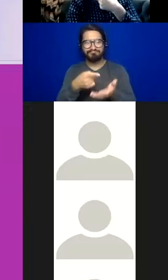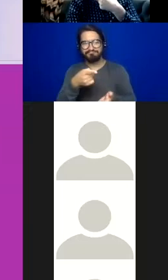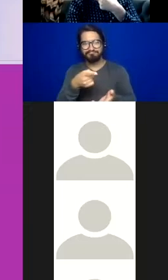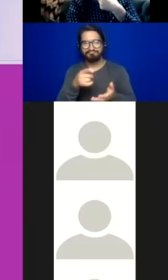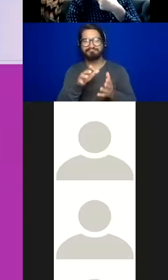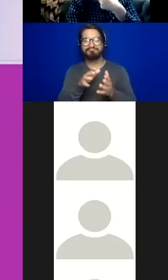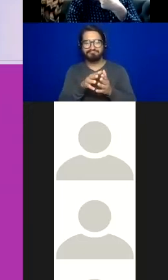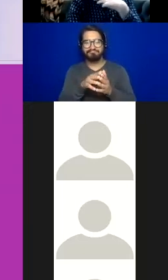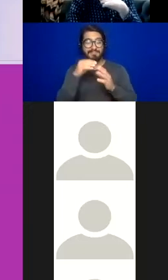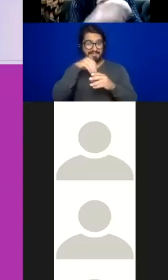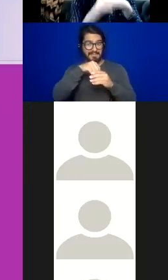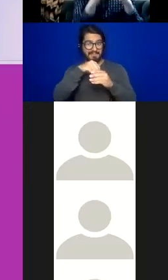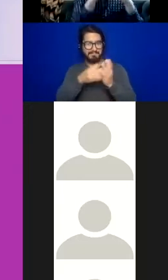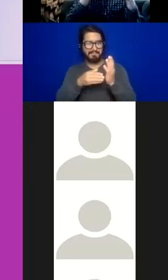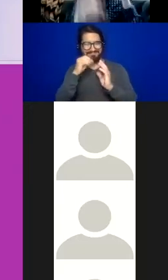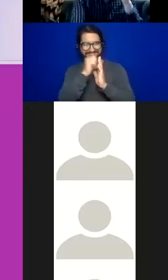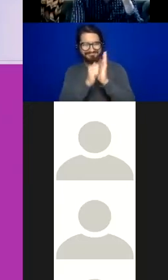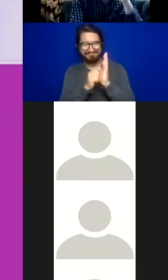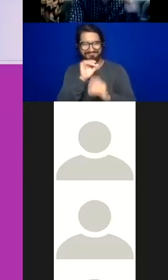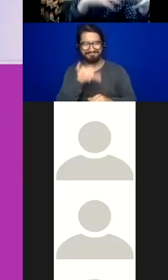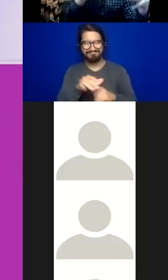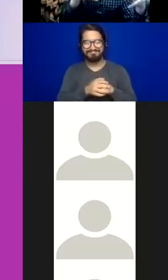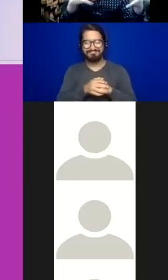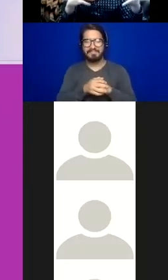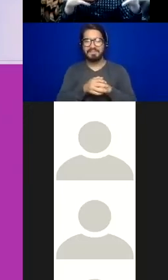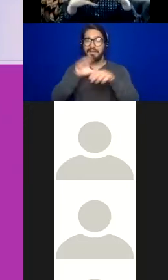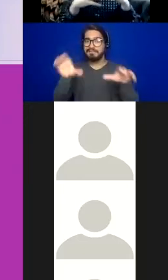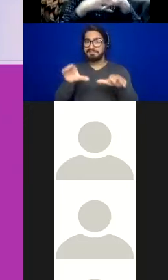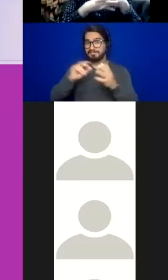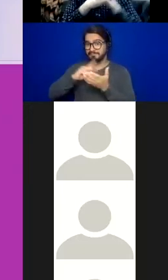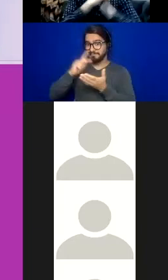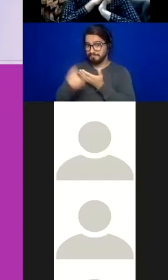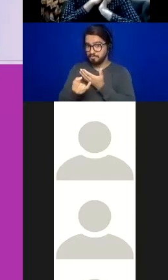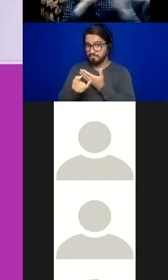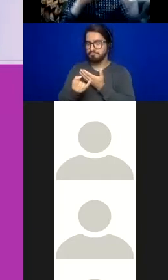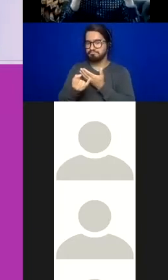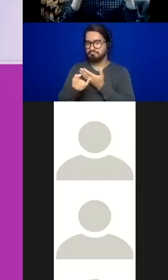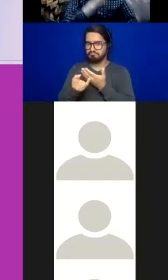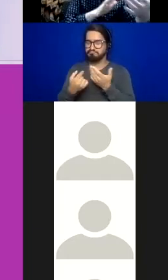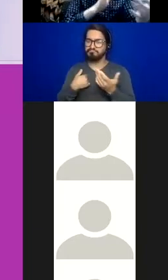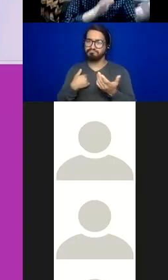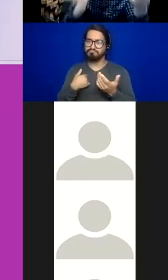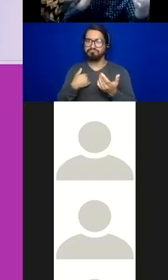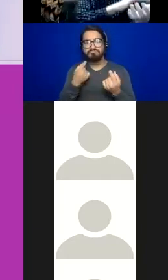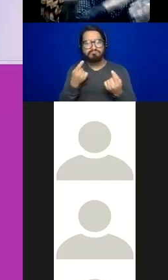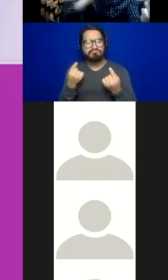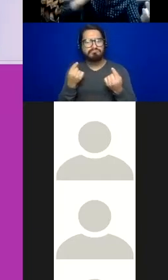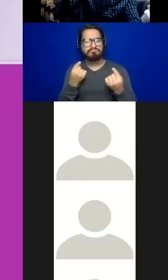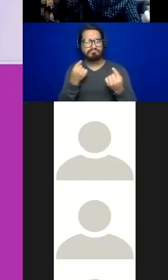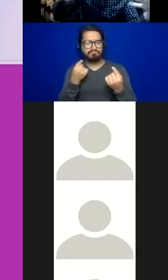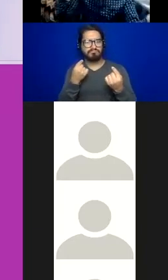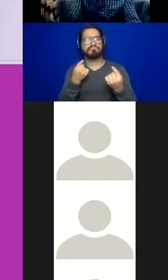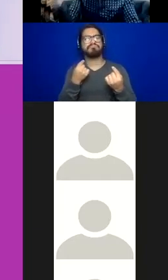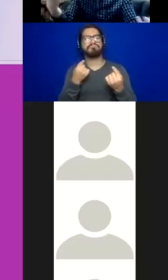in the agenda. So I did this project where I looked in detail at each